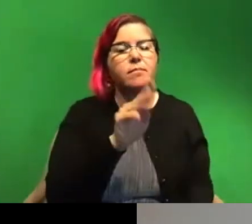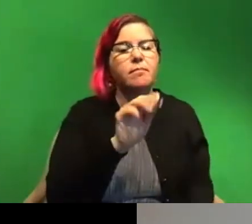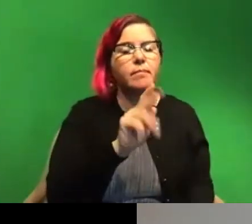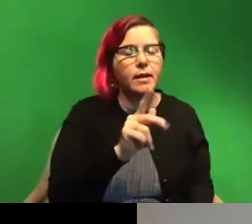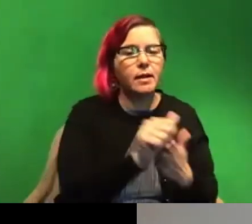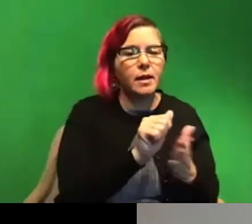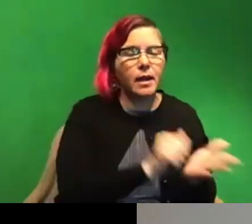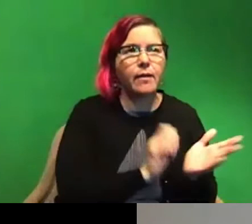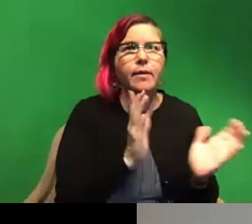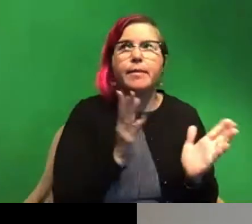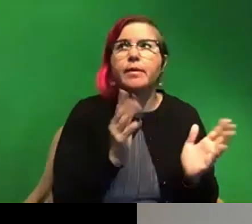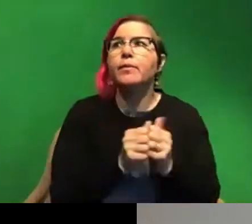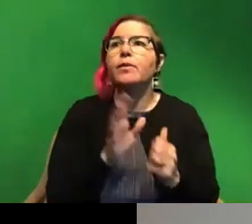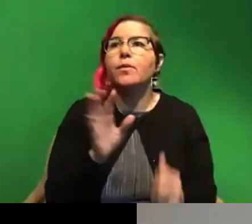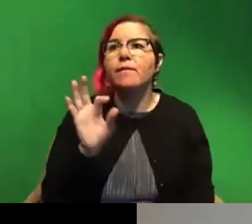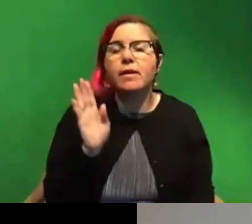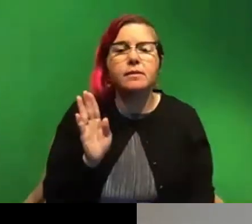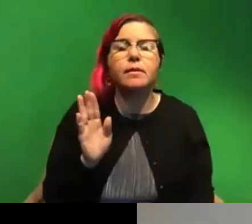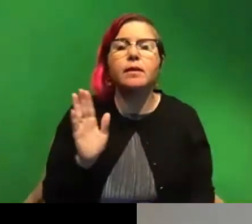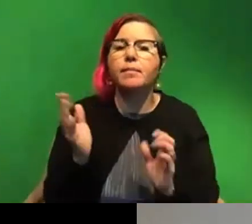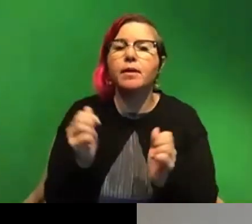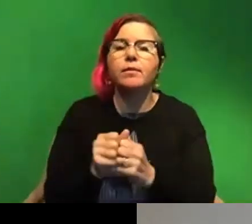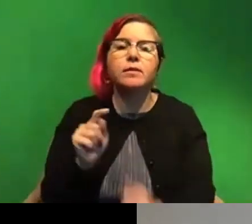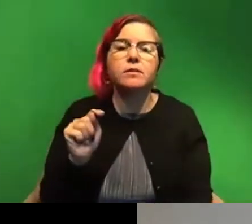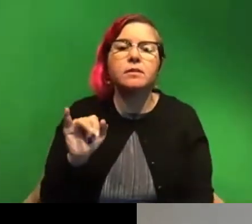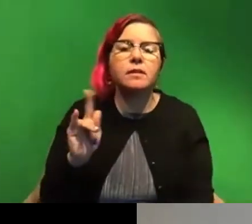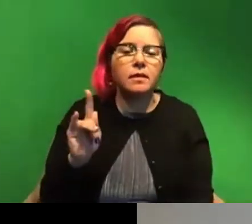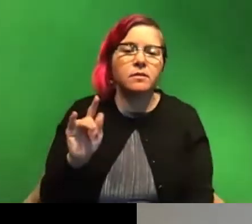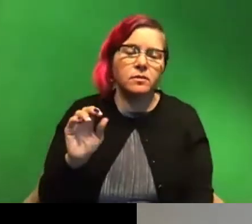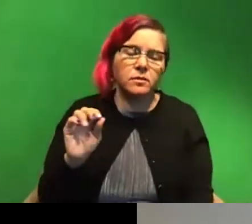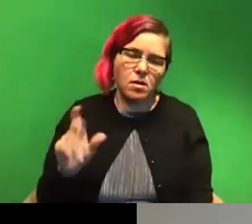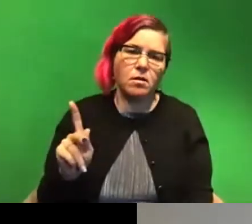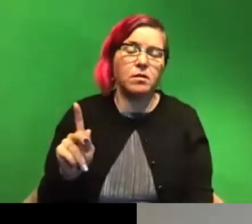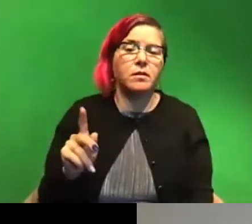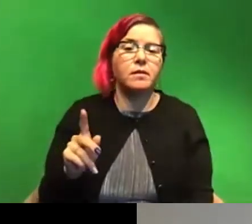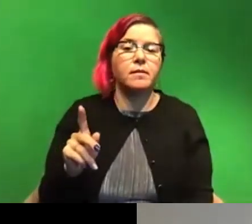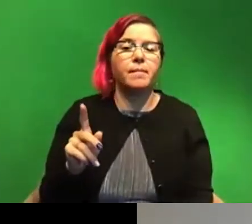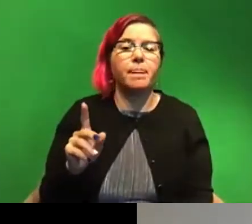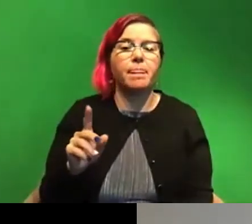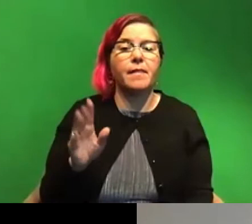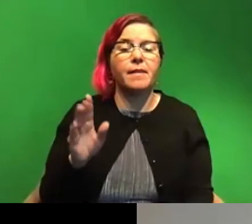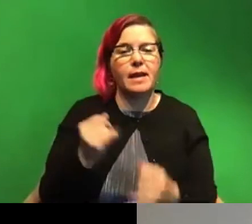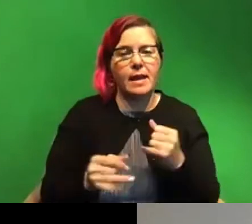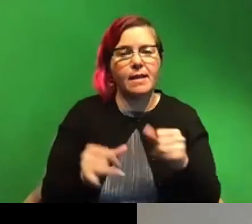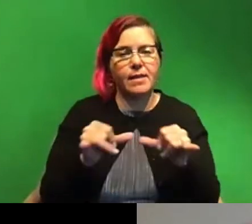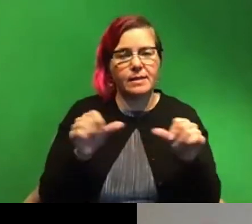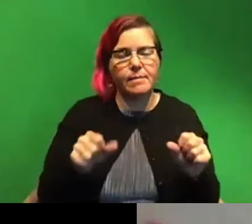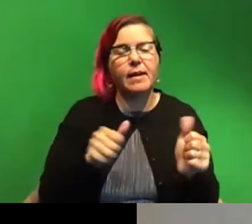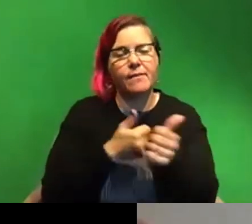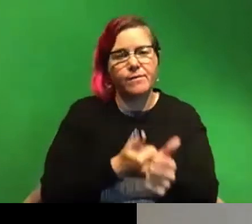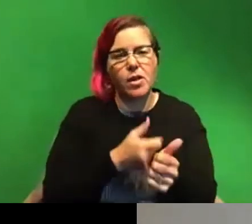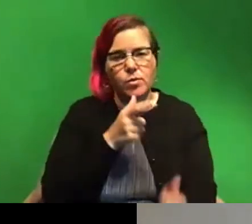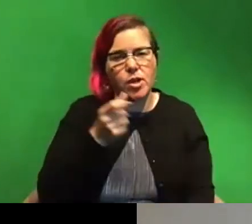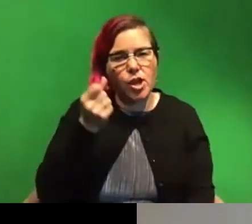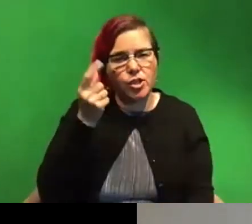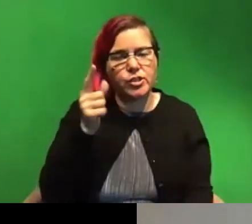versus your Facebook versus your TikTok or something, in the back end of a system, it can track who you are. It understands that